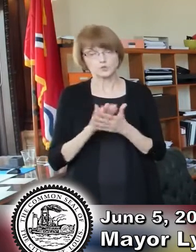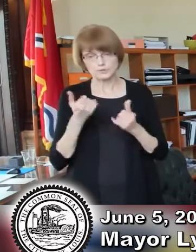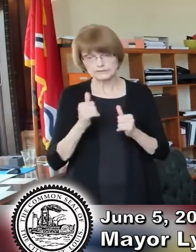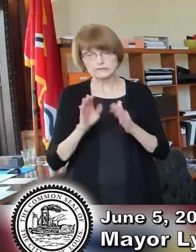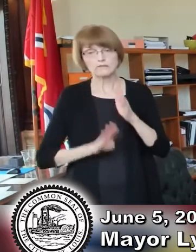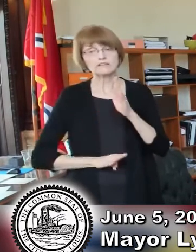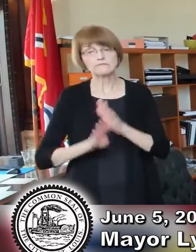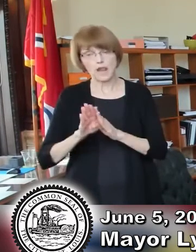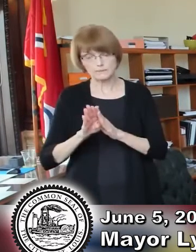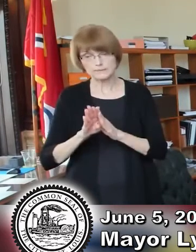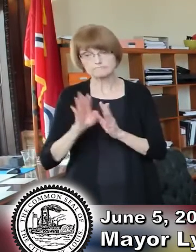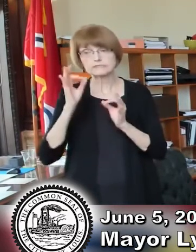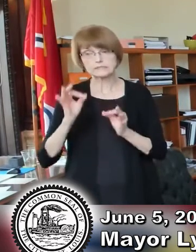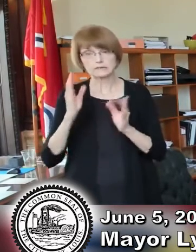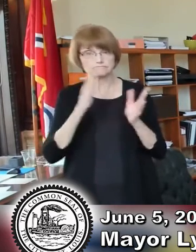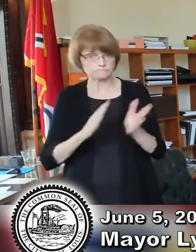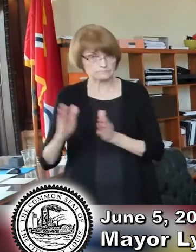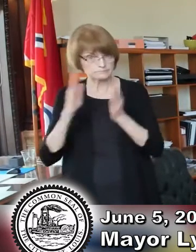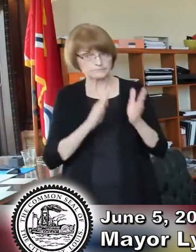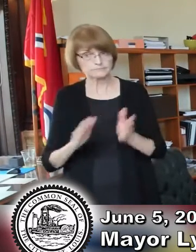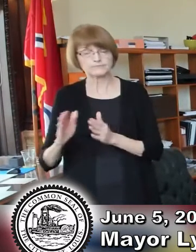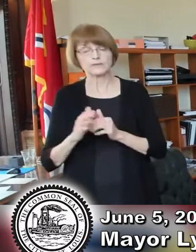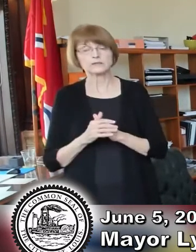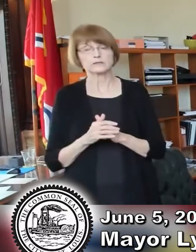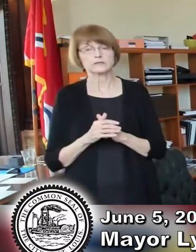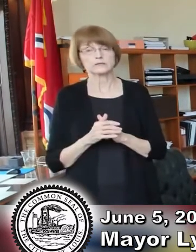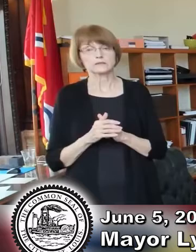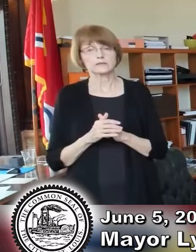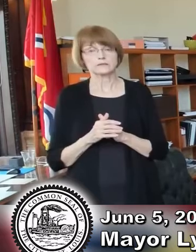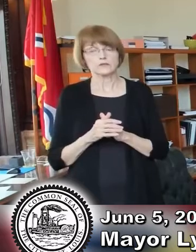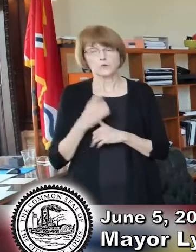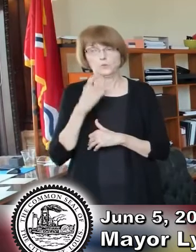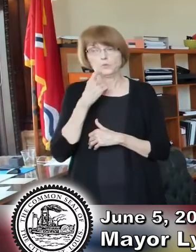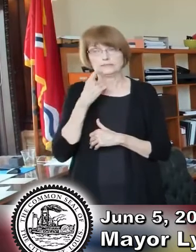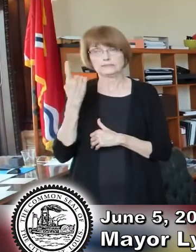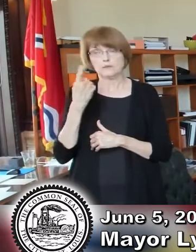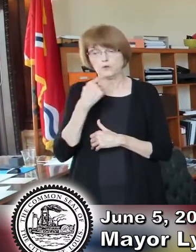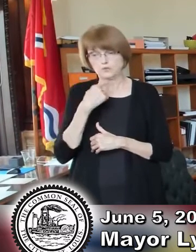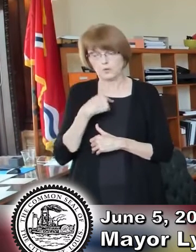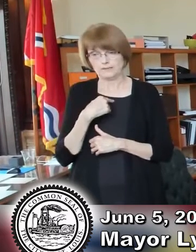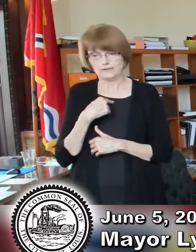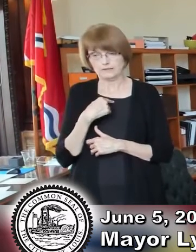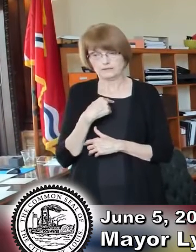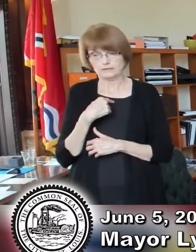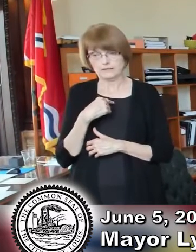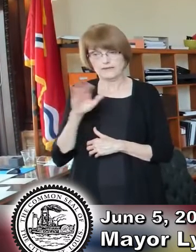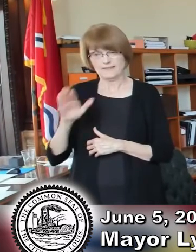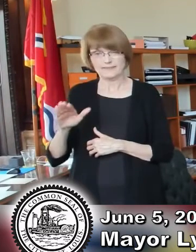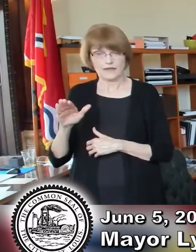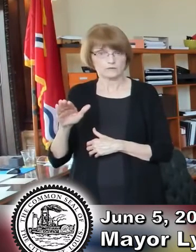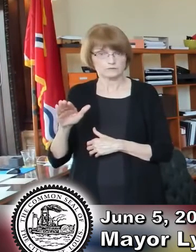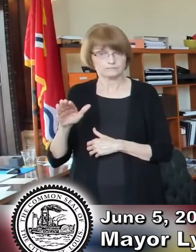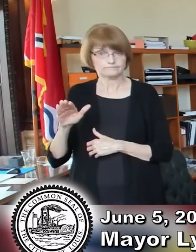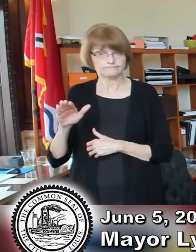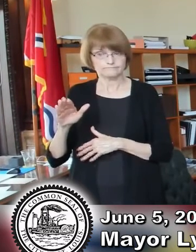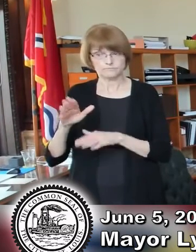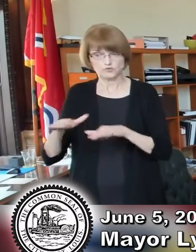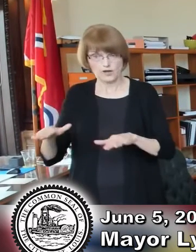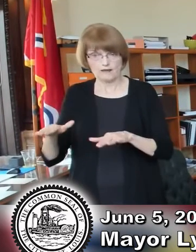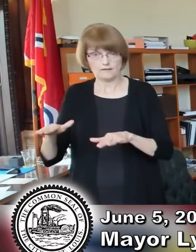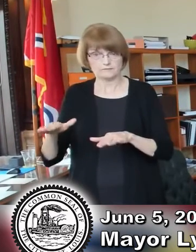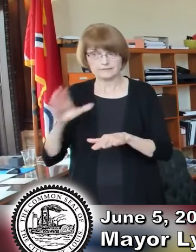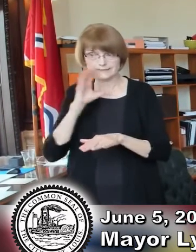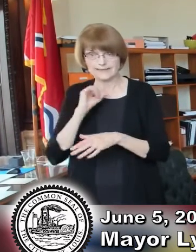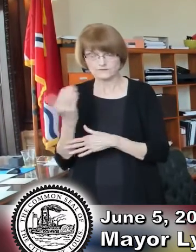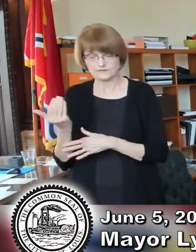protocols. And, you know, someone said to me the other day, their child is 15,